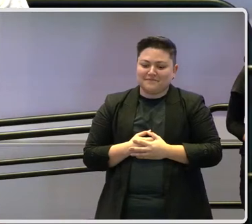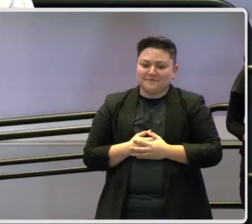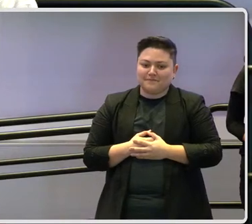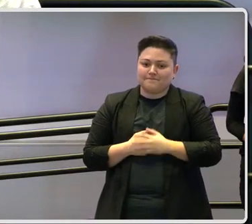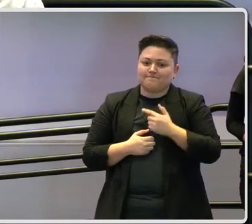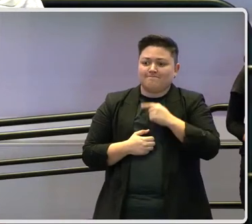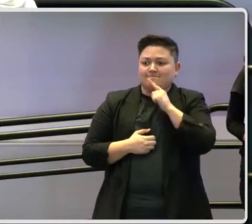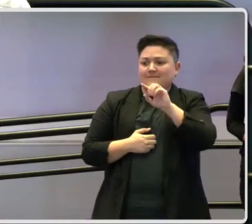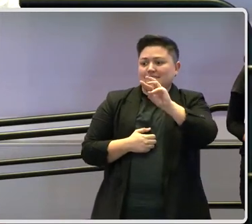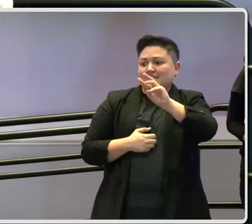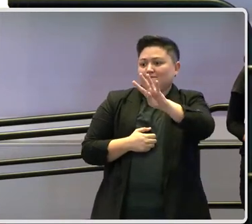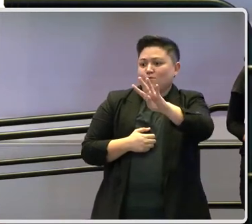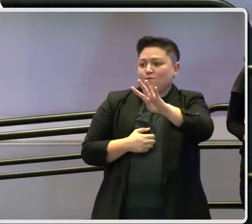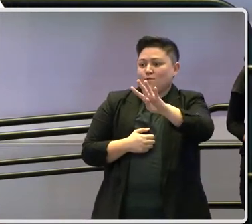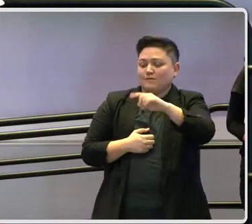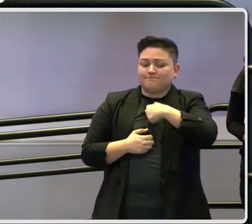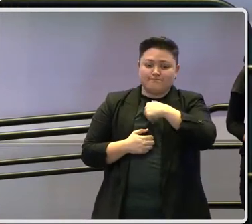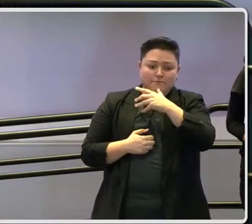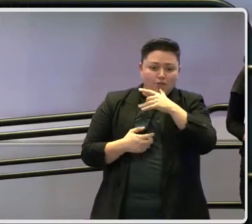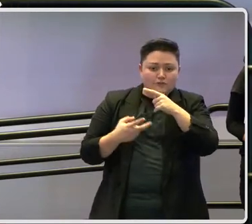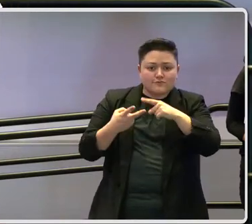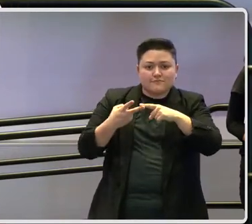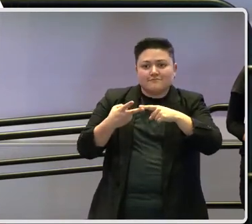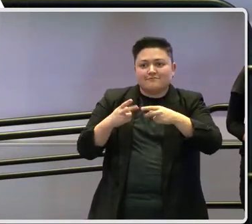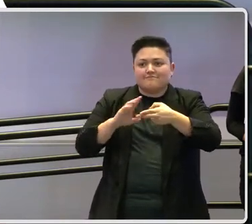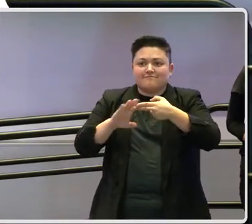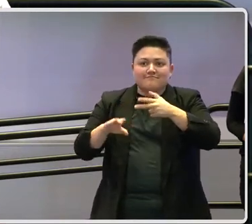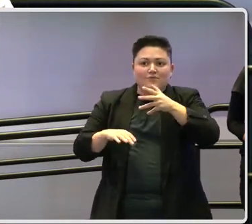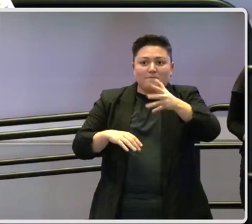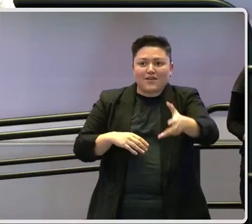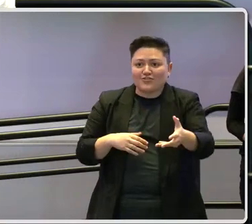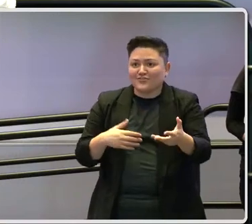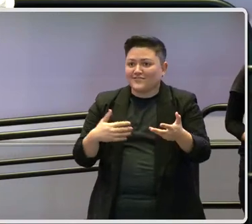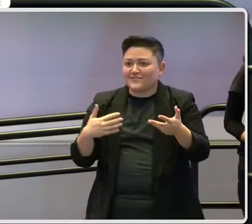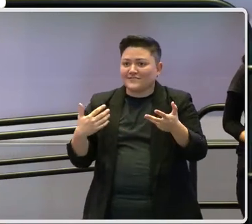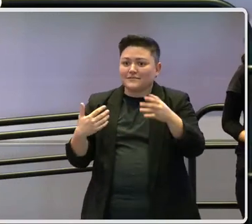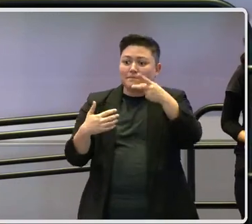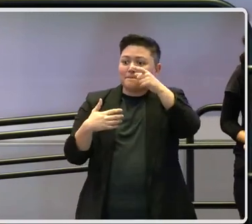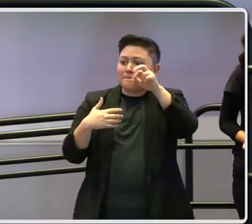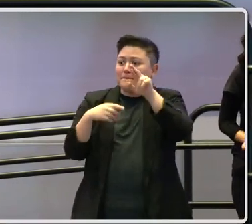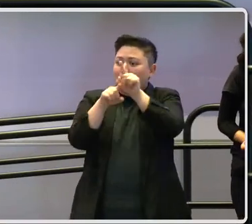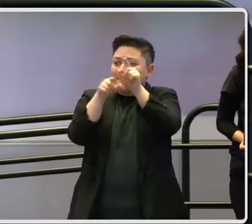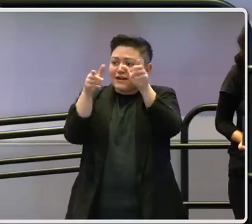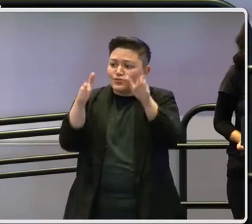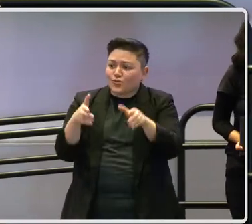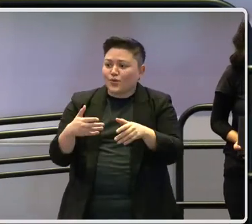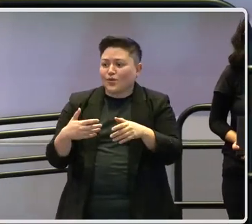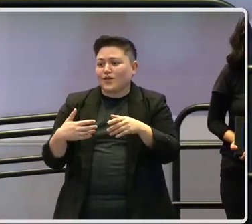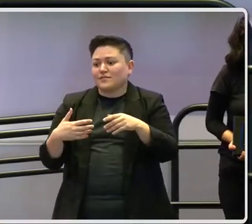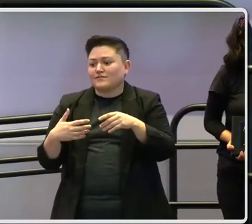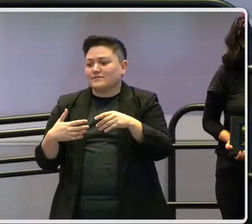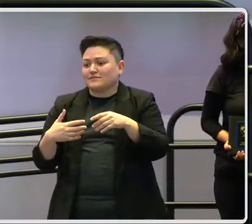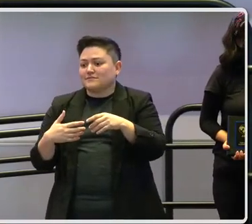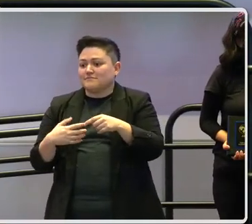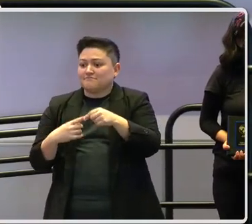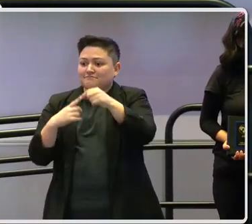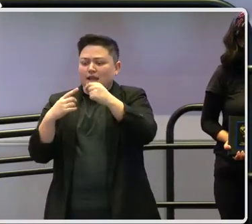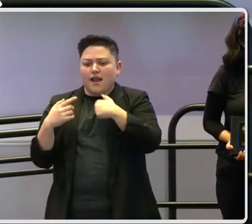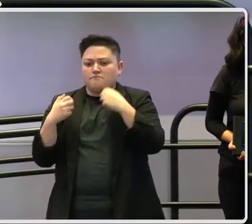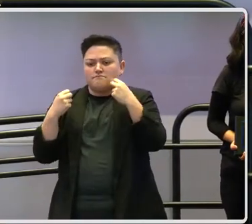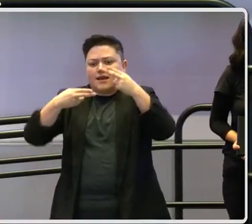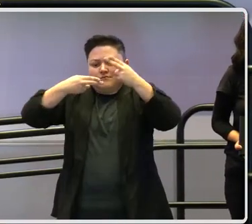I'm a 64-year-old mother, grandmother, student, peer mentor, sponsee. I have a lot of